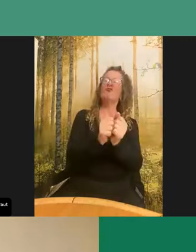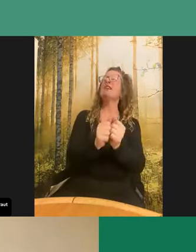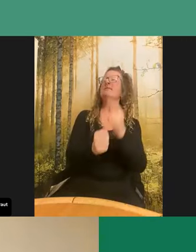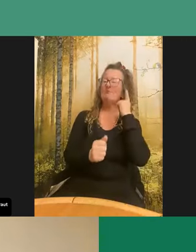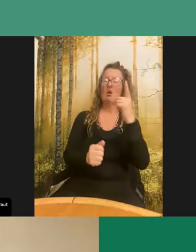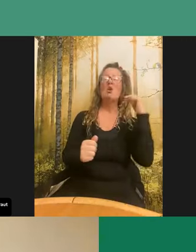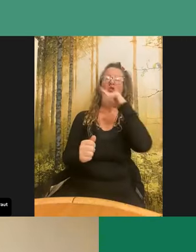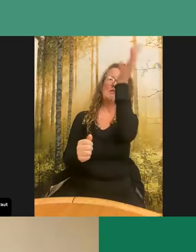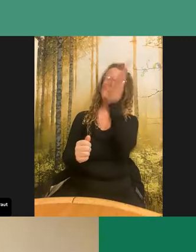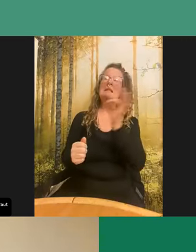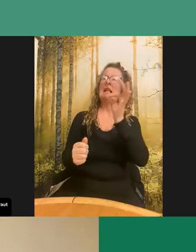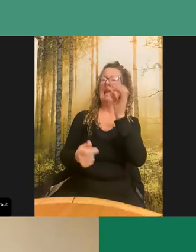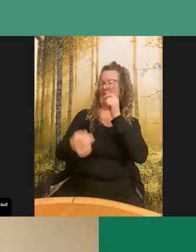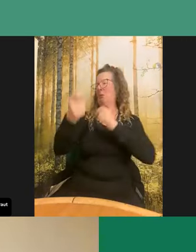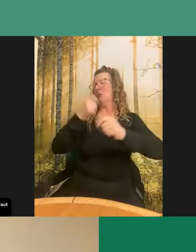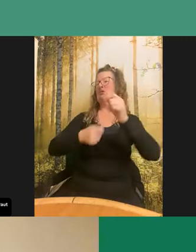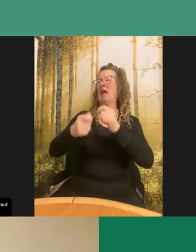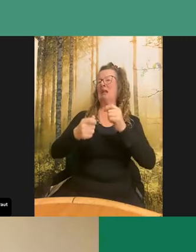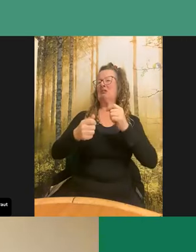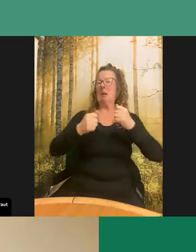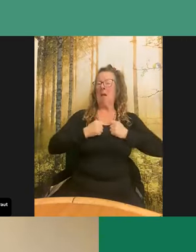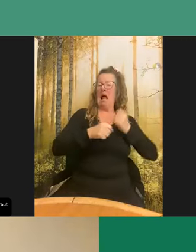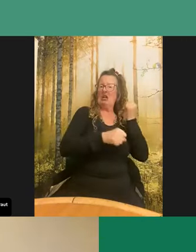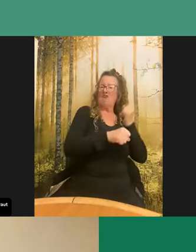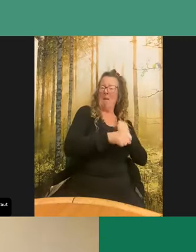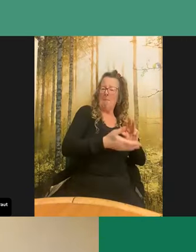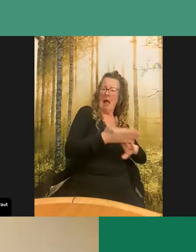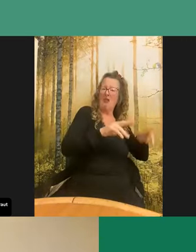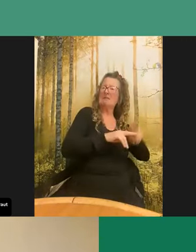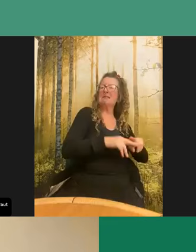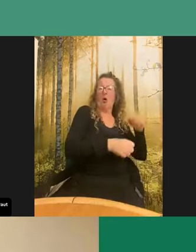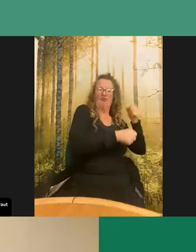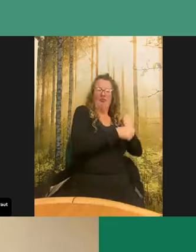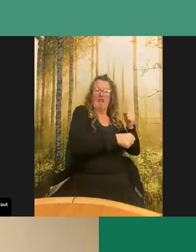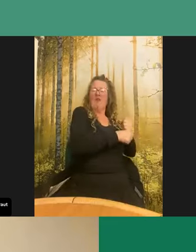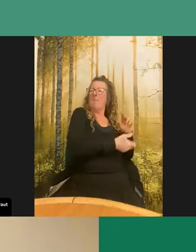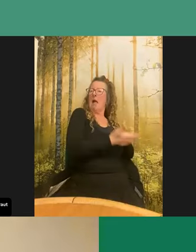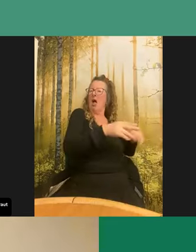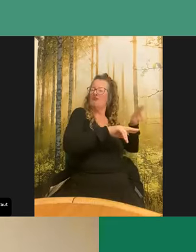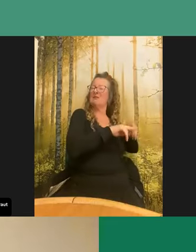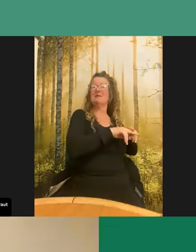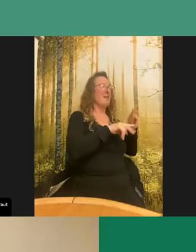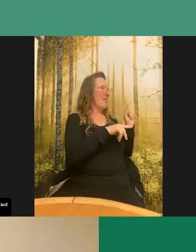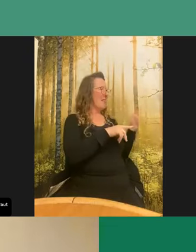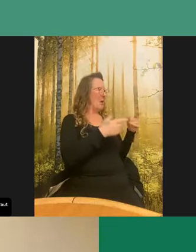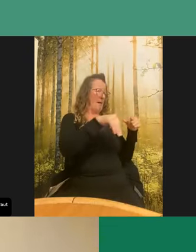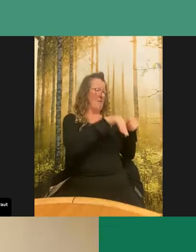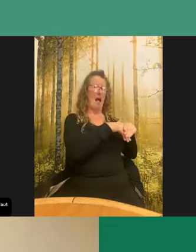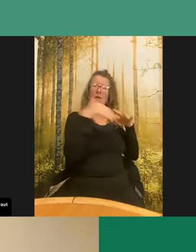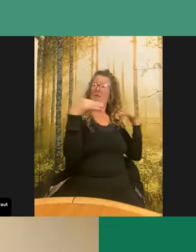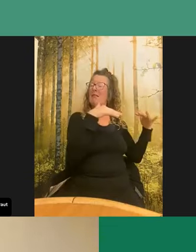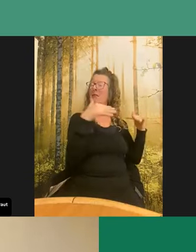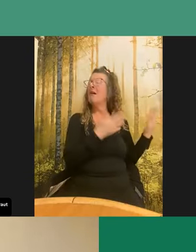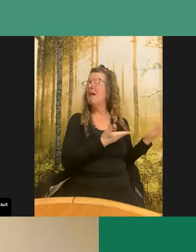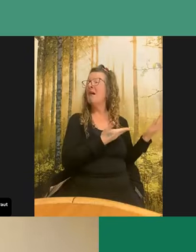kind of rhetoric of my grandparent or my great grandparent, you know, fought in the war, for example, that now allows me to, you